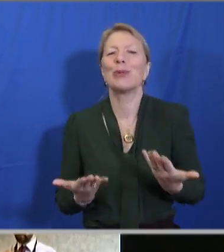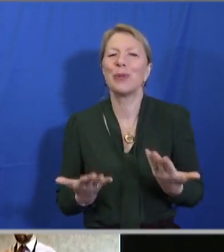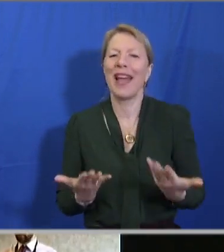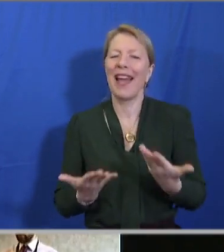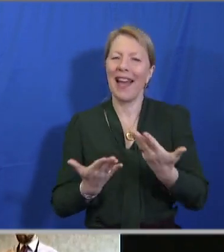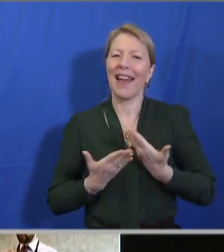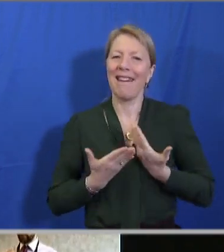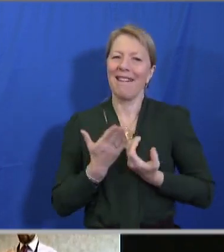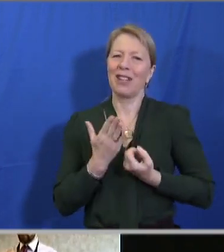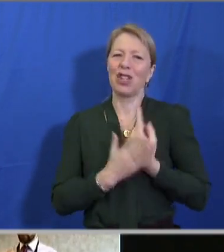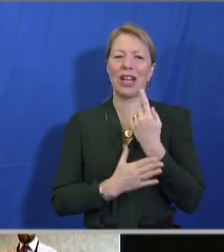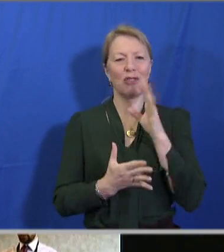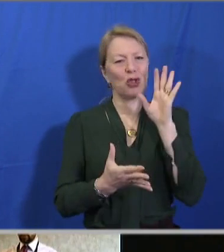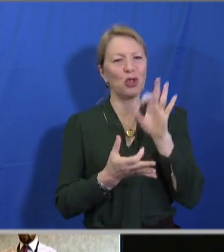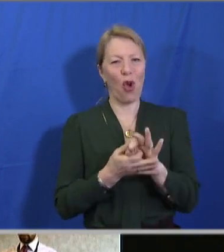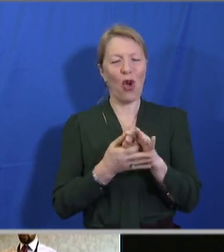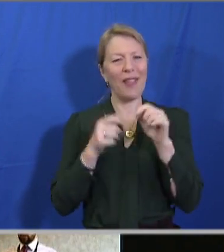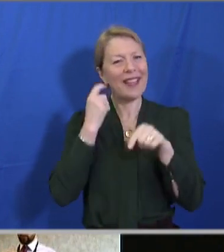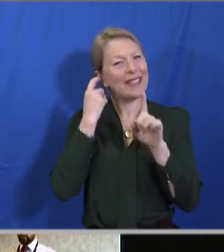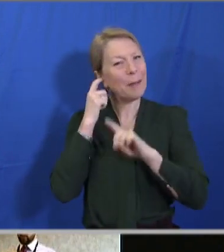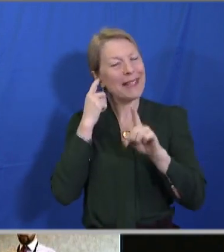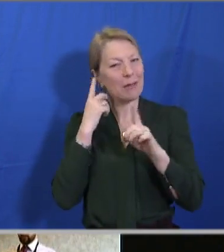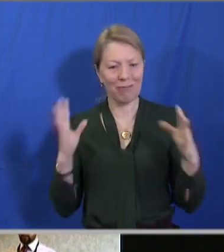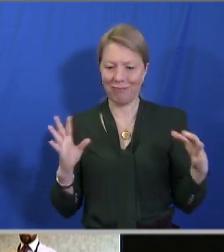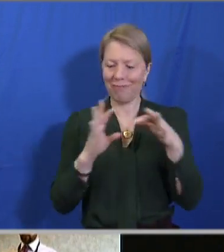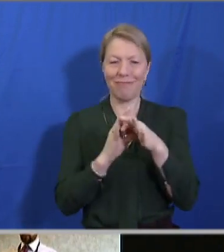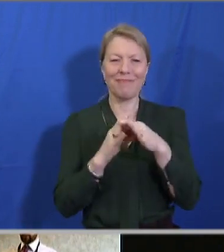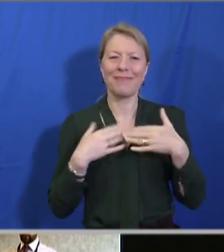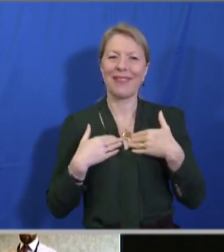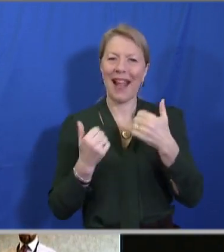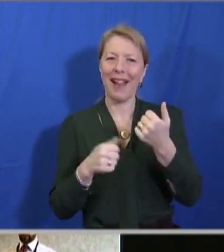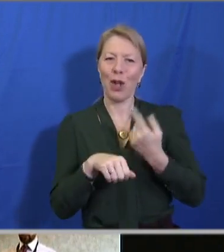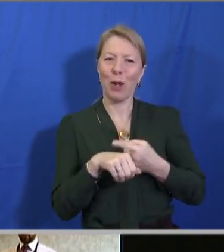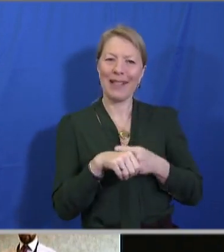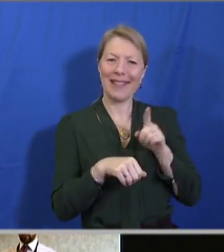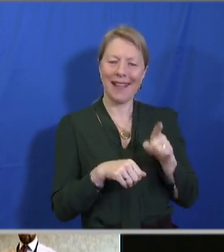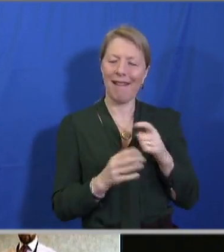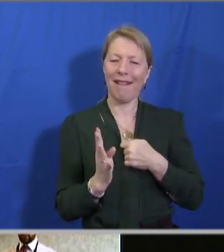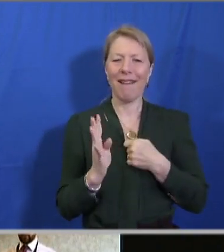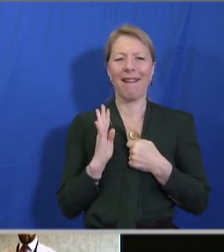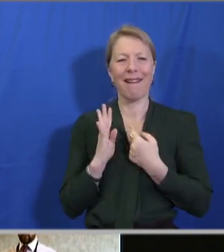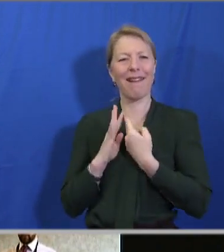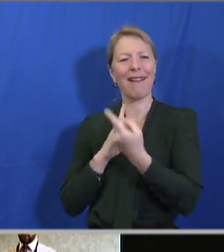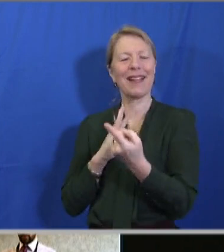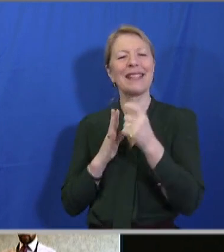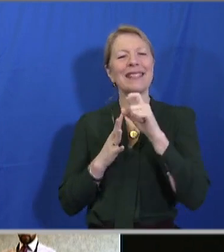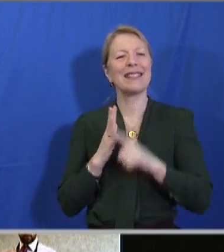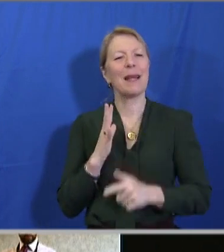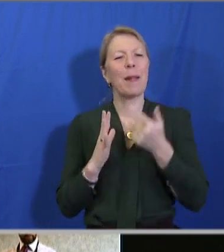meeting this morning with those members of the Health Committee and also the representatives from the Disabled People's